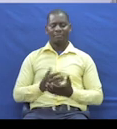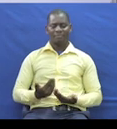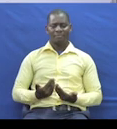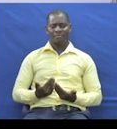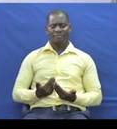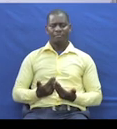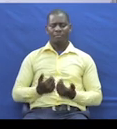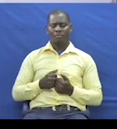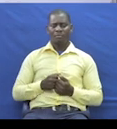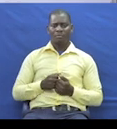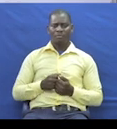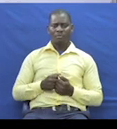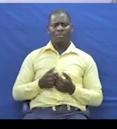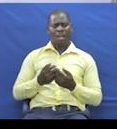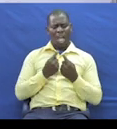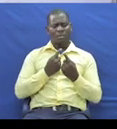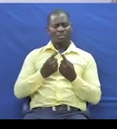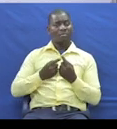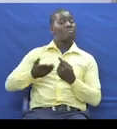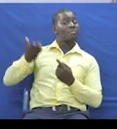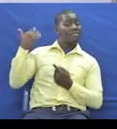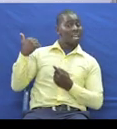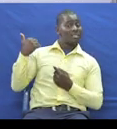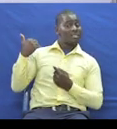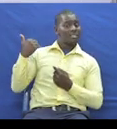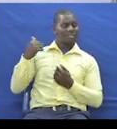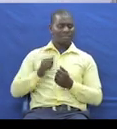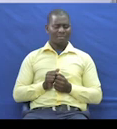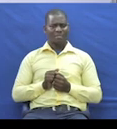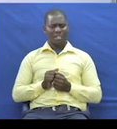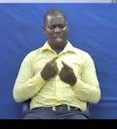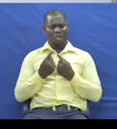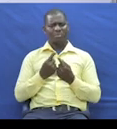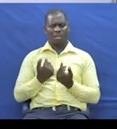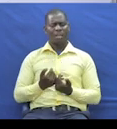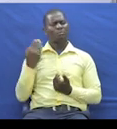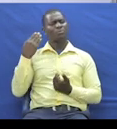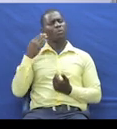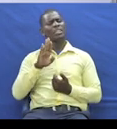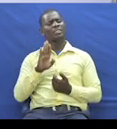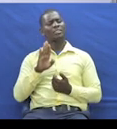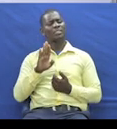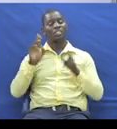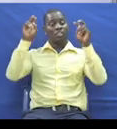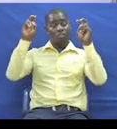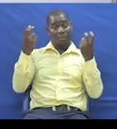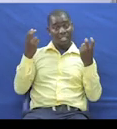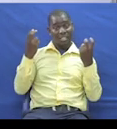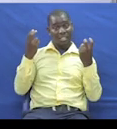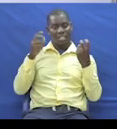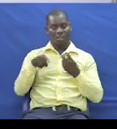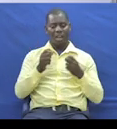As I mentioned previous, that we are going to see a very important subtopic under this